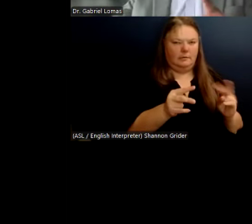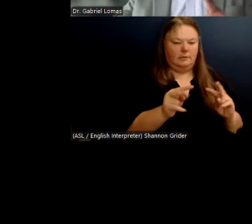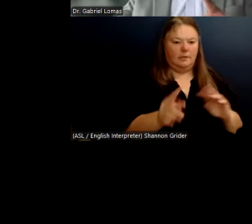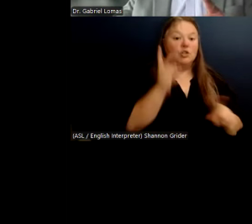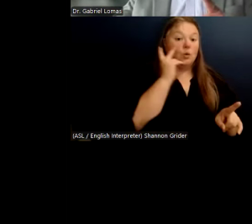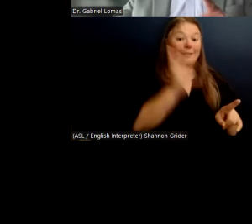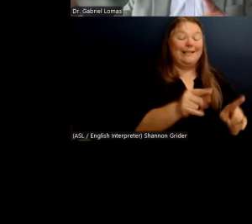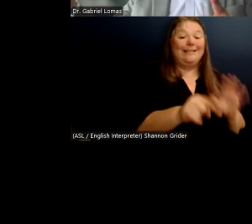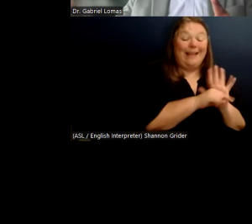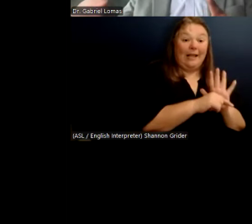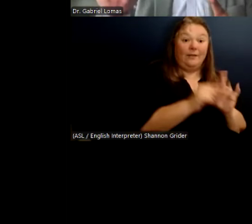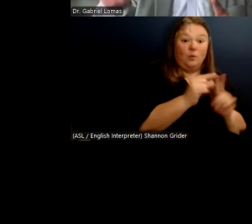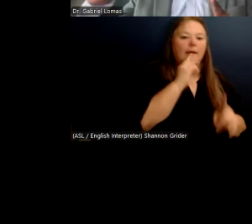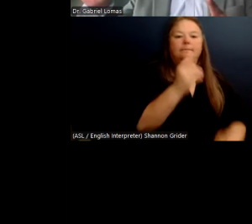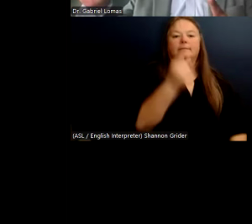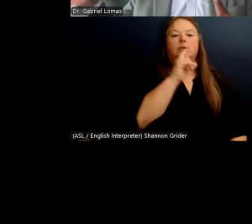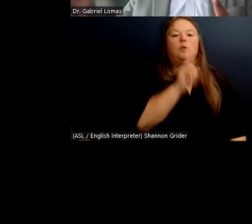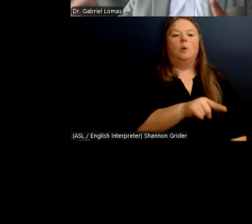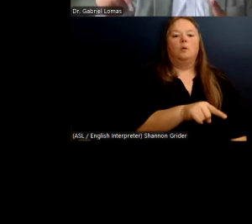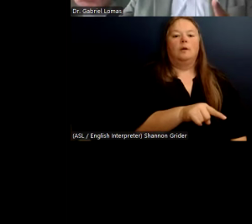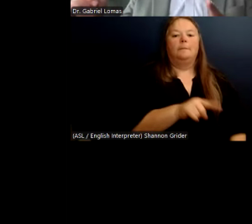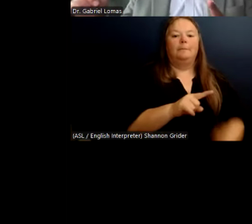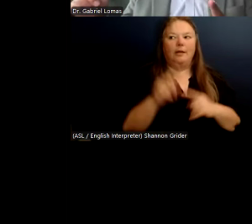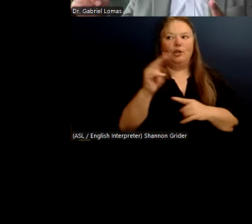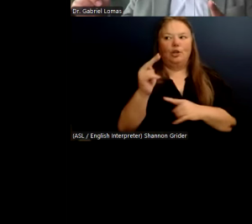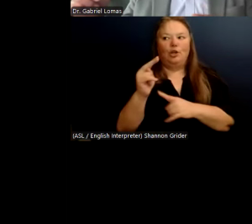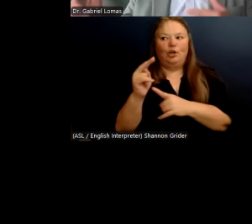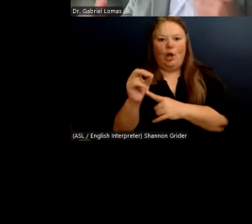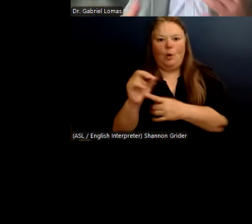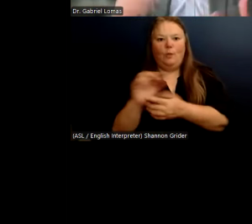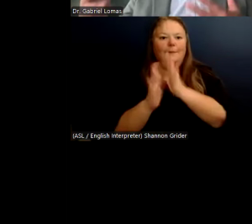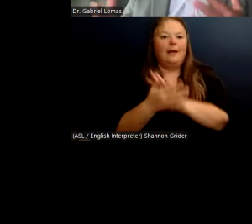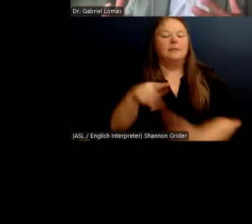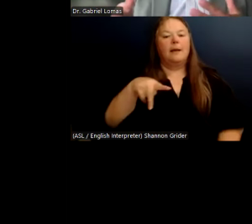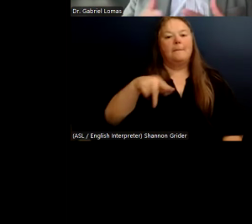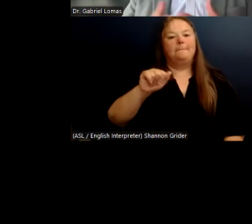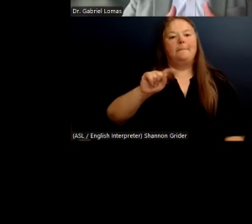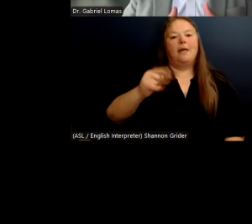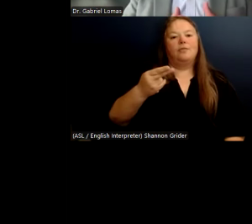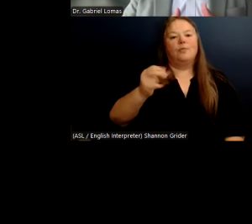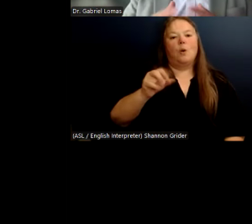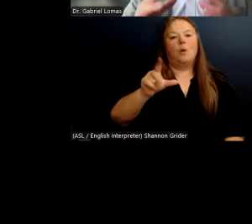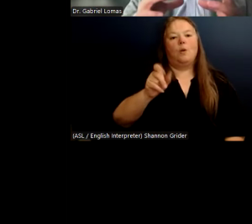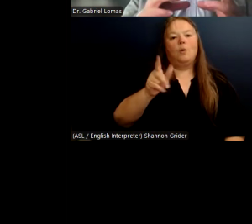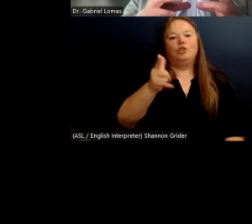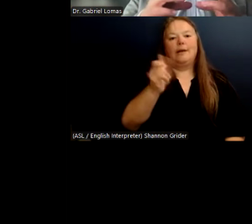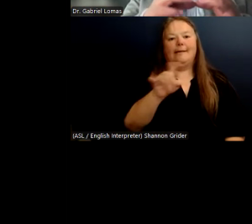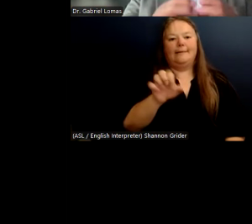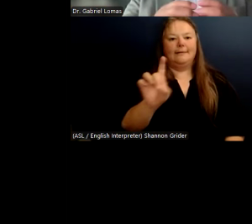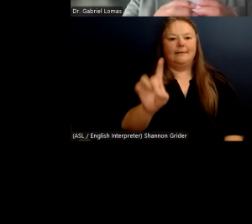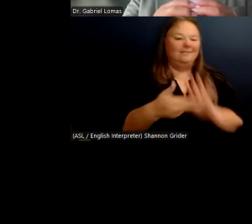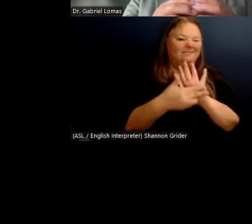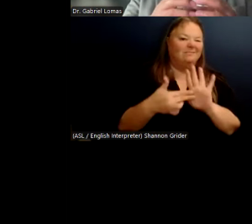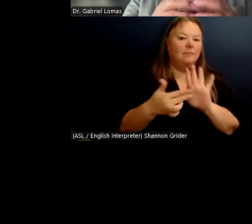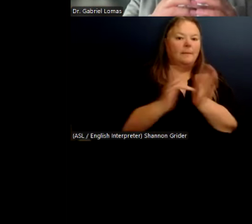they say no, when answering no pathologizes them. So it's very confusing. So measures